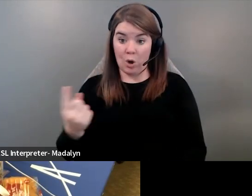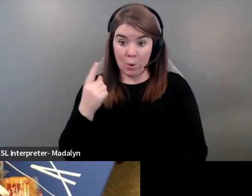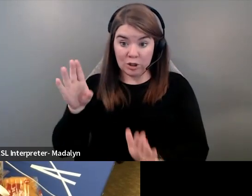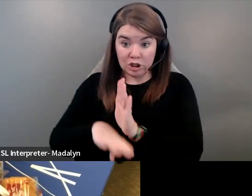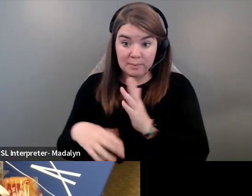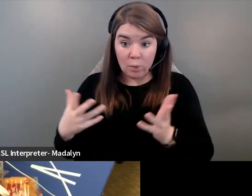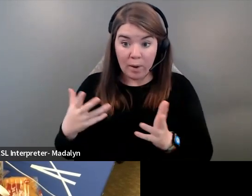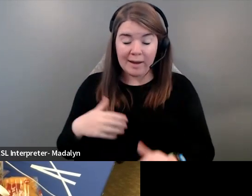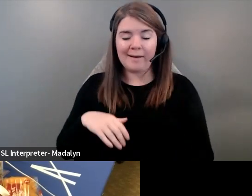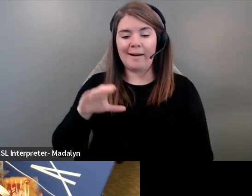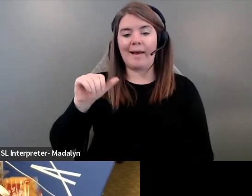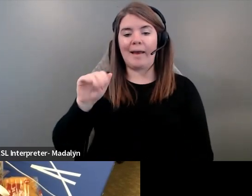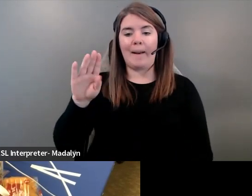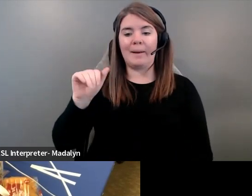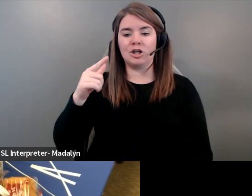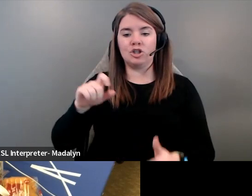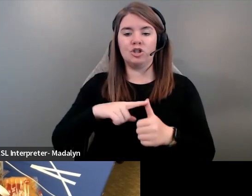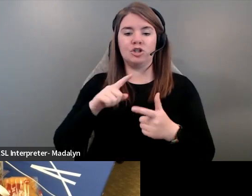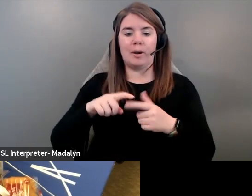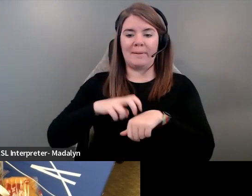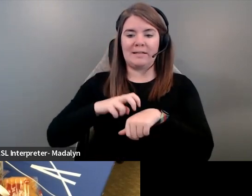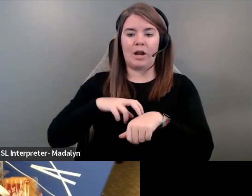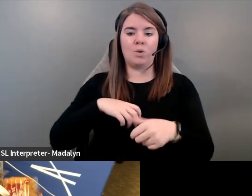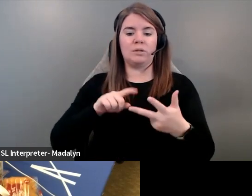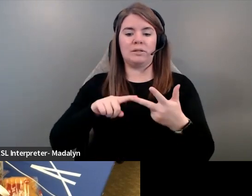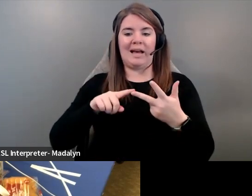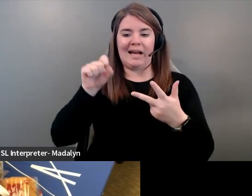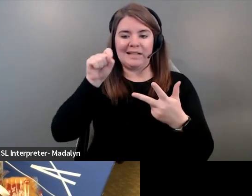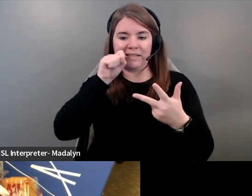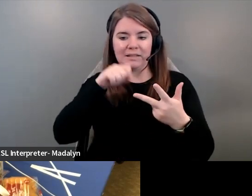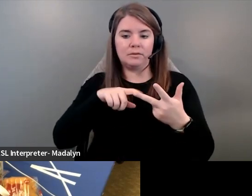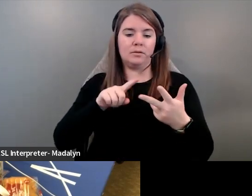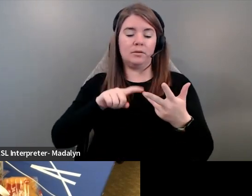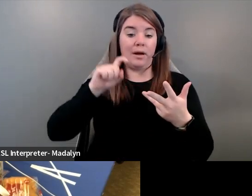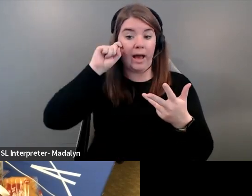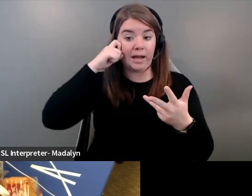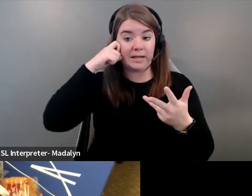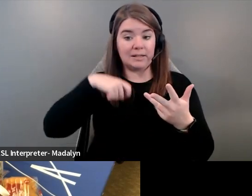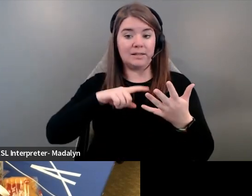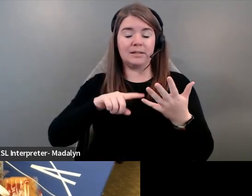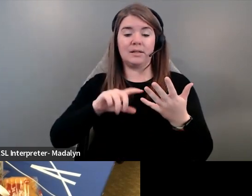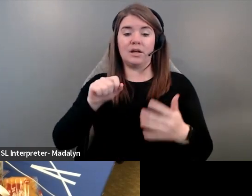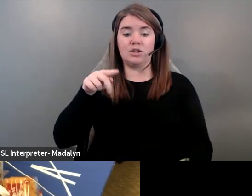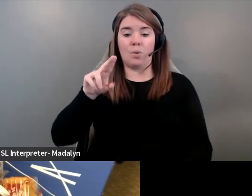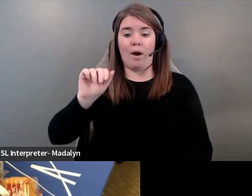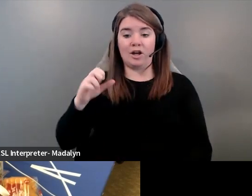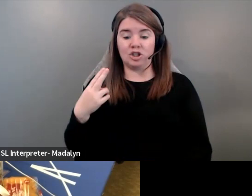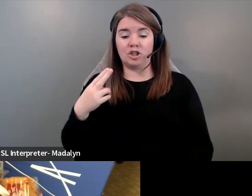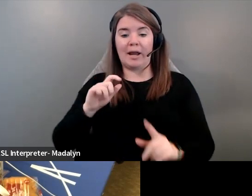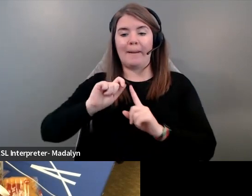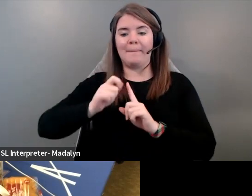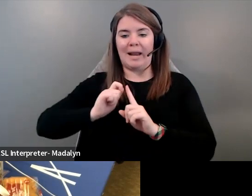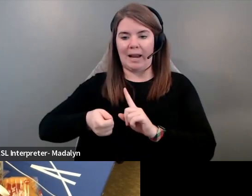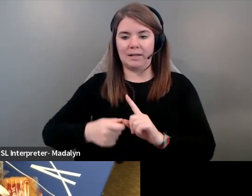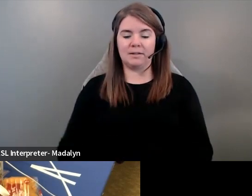include cabbage, potatoes, carrots, onions, squash, and bananas. You'll also find